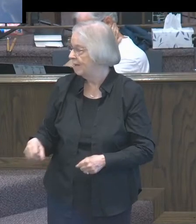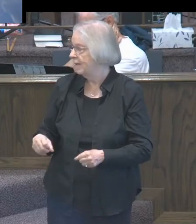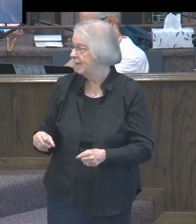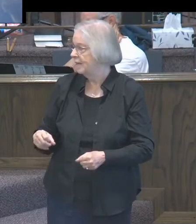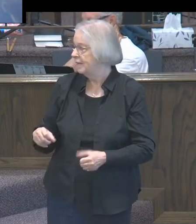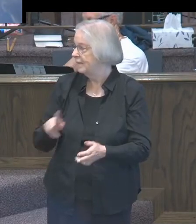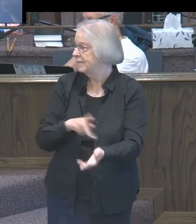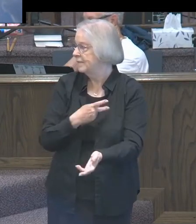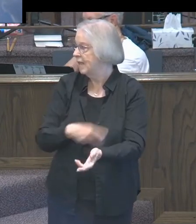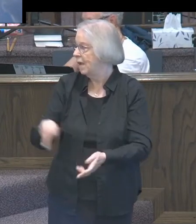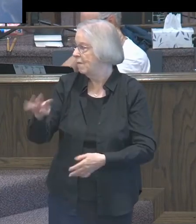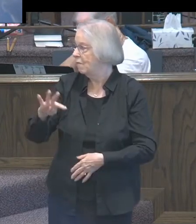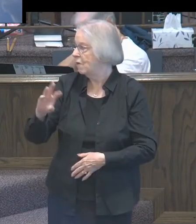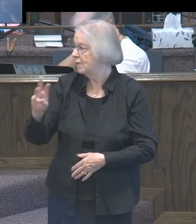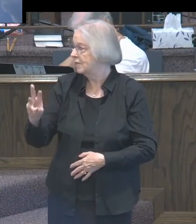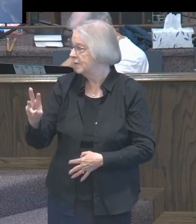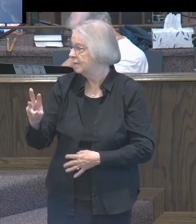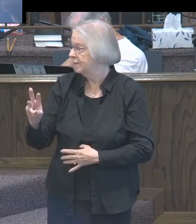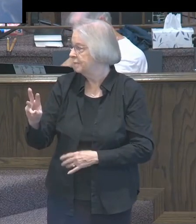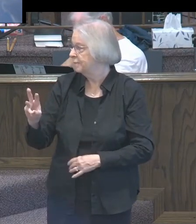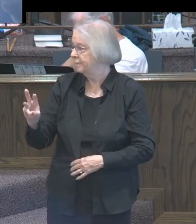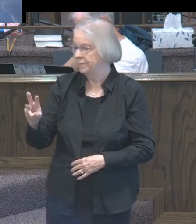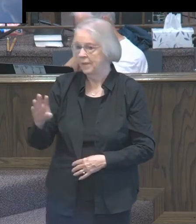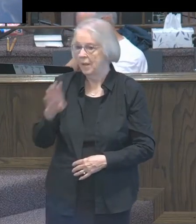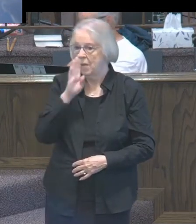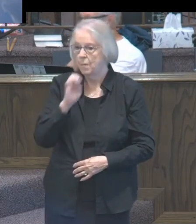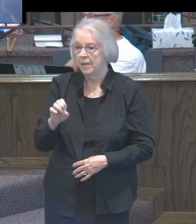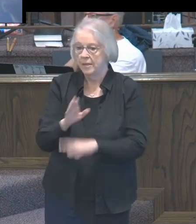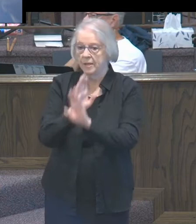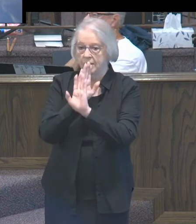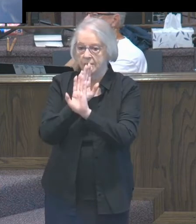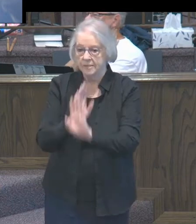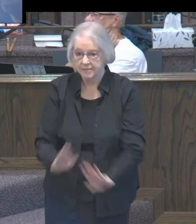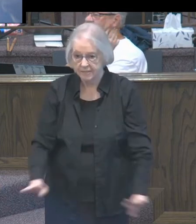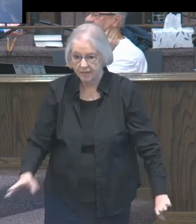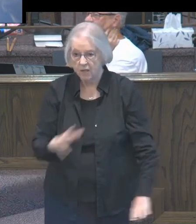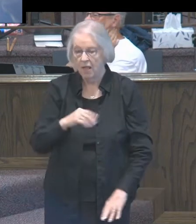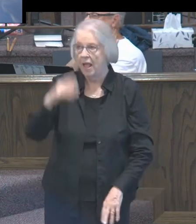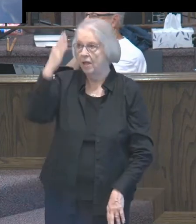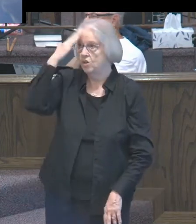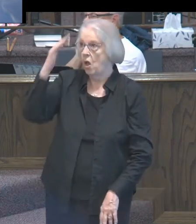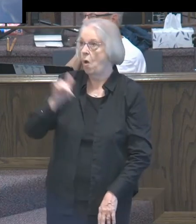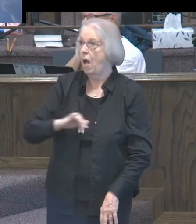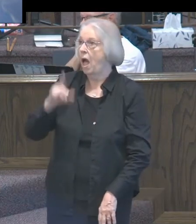46 says this, right? Be still and know that I am God. But there's